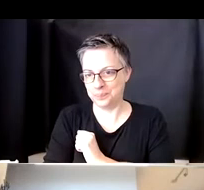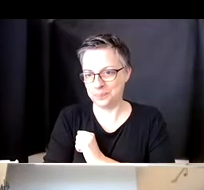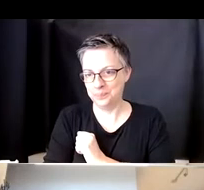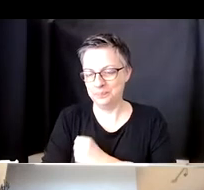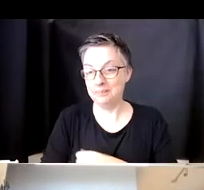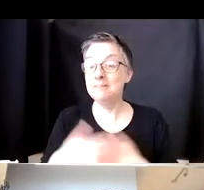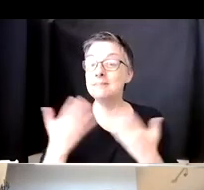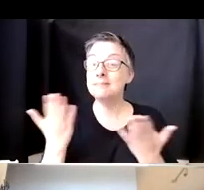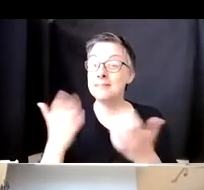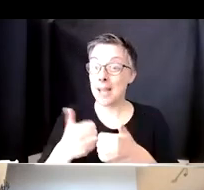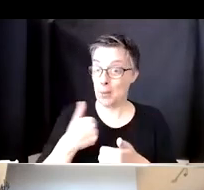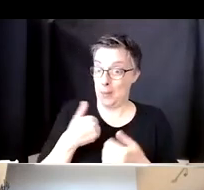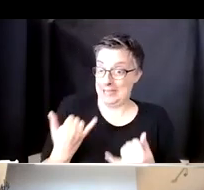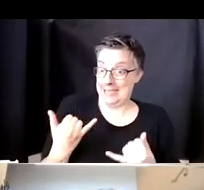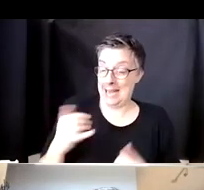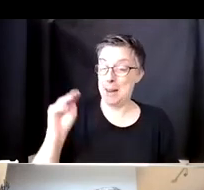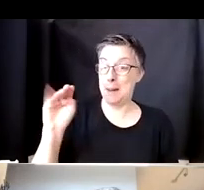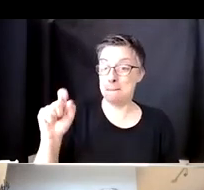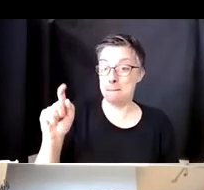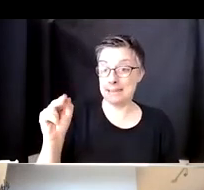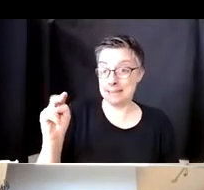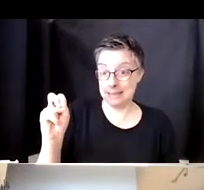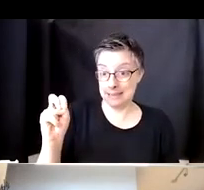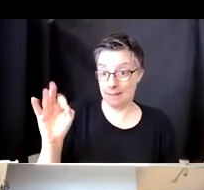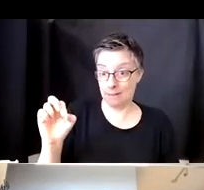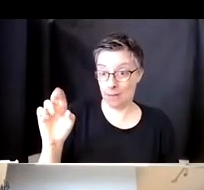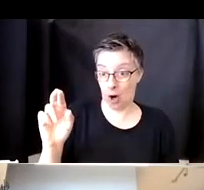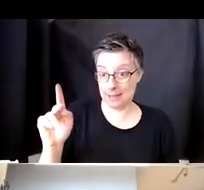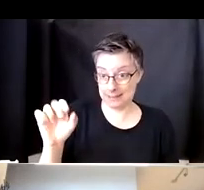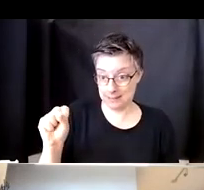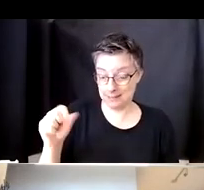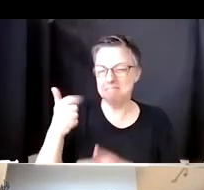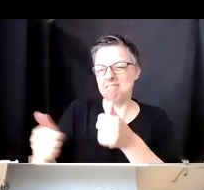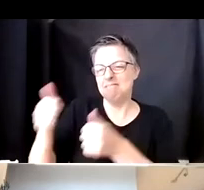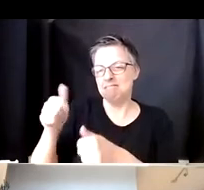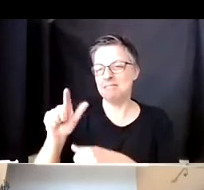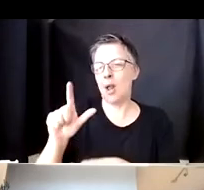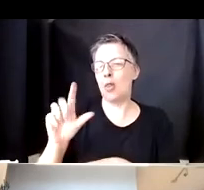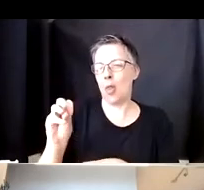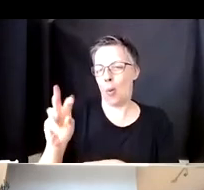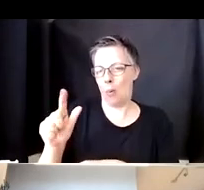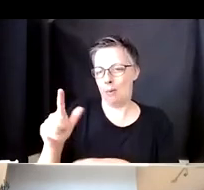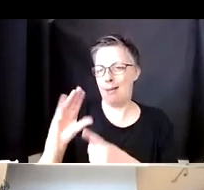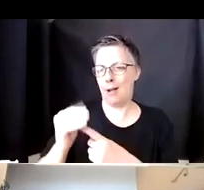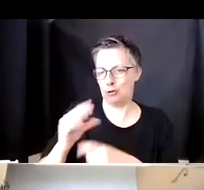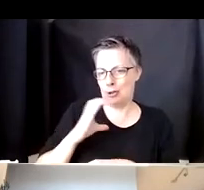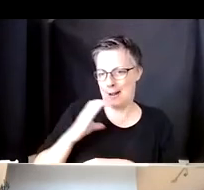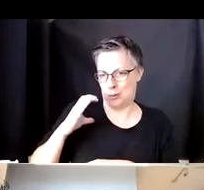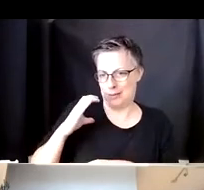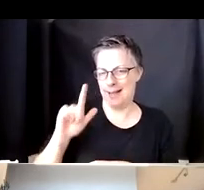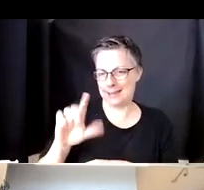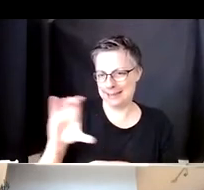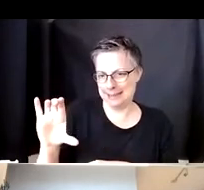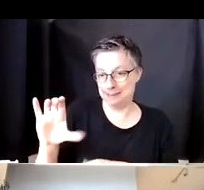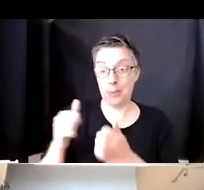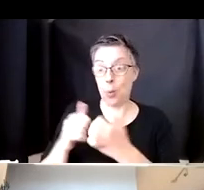Here with me today are Maxine Farkas, the chair of the Lowell Cultural Council. Without Maxine and the support